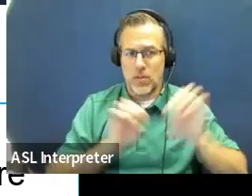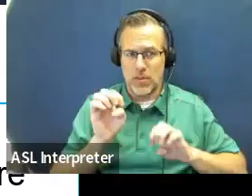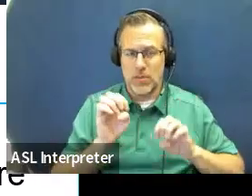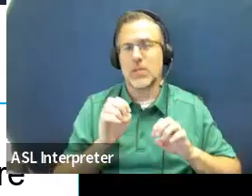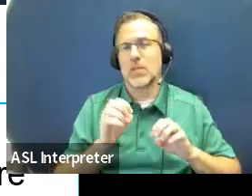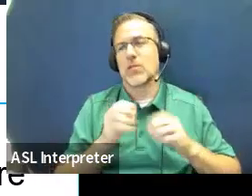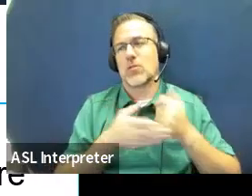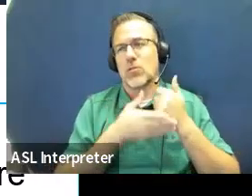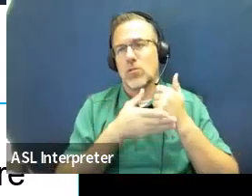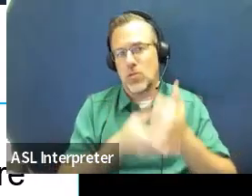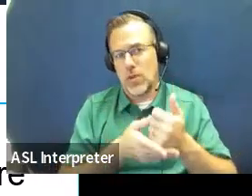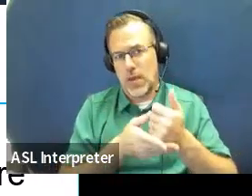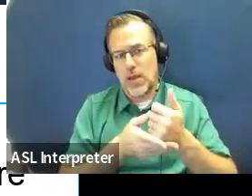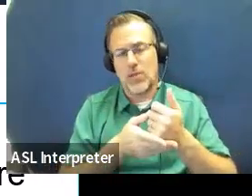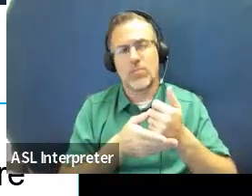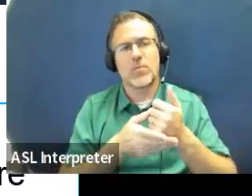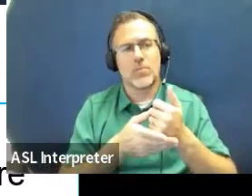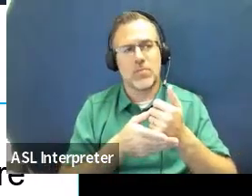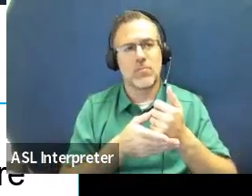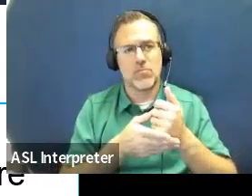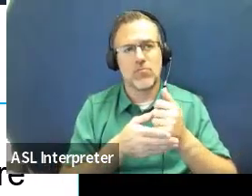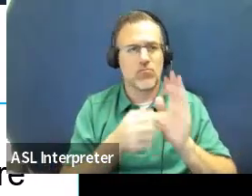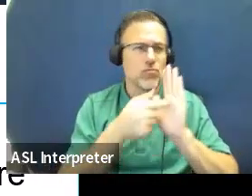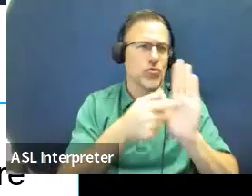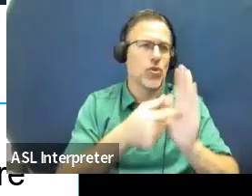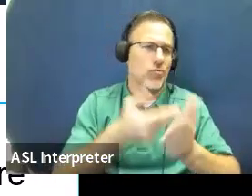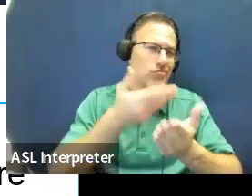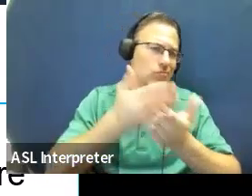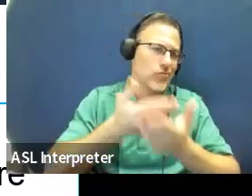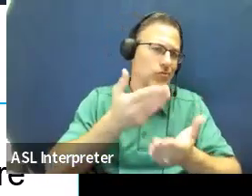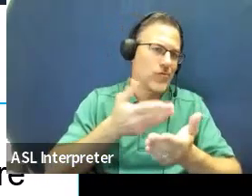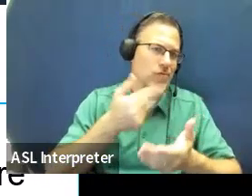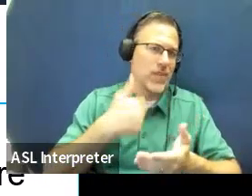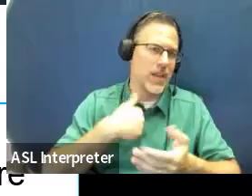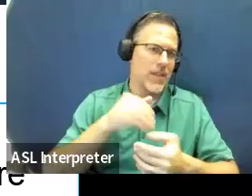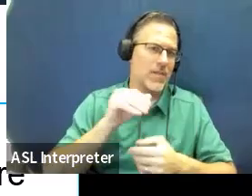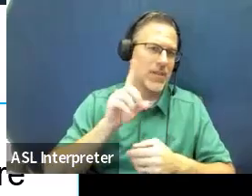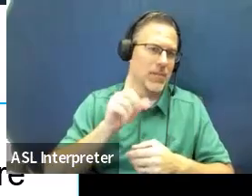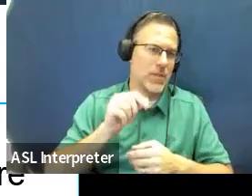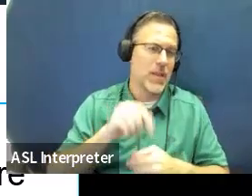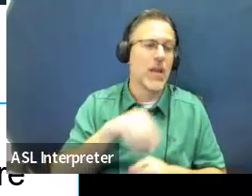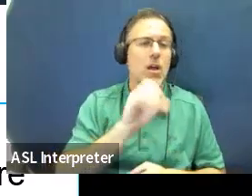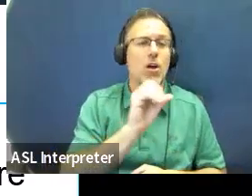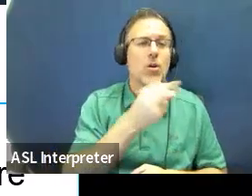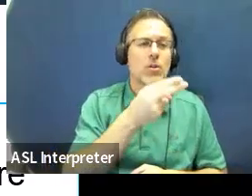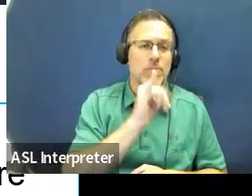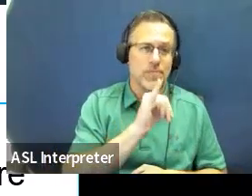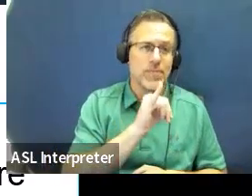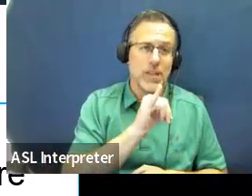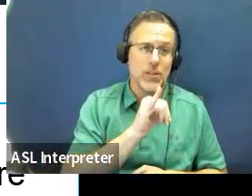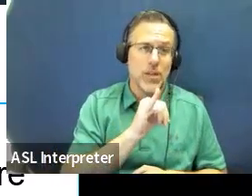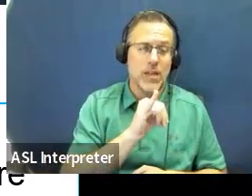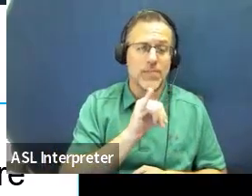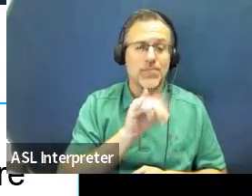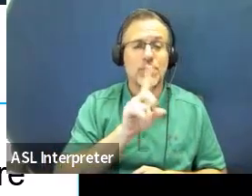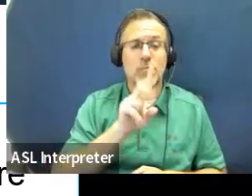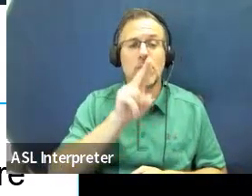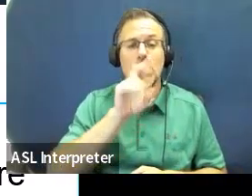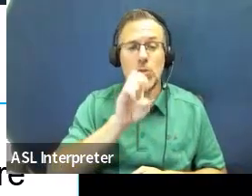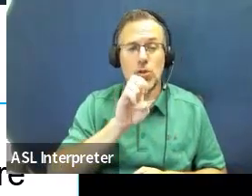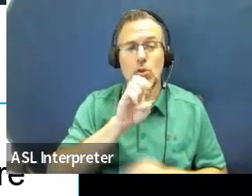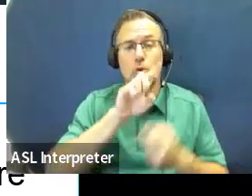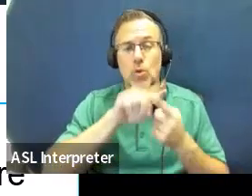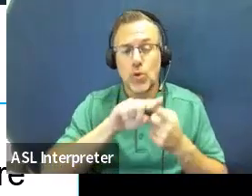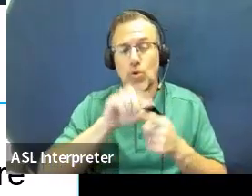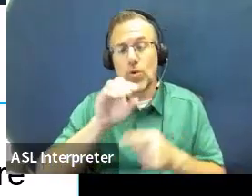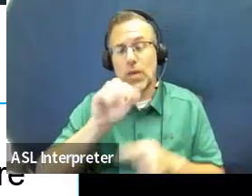to support that disability category. And that OHI due to ADHD is one of them. Then